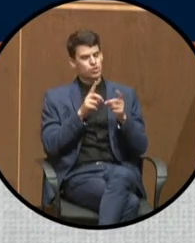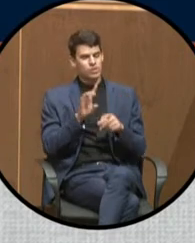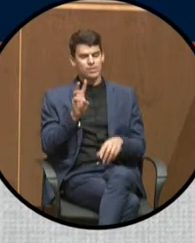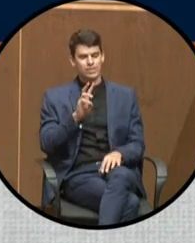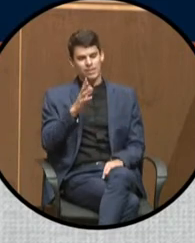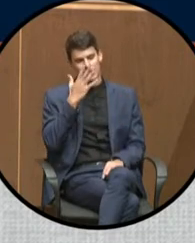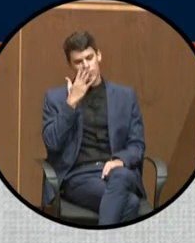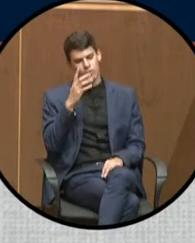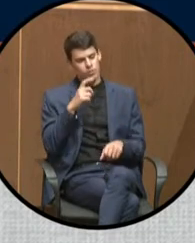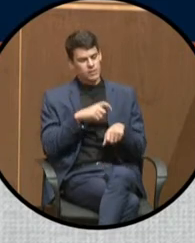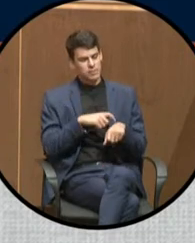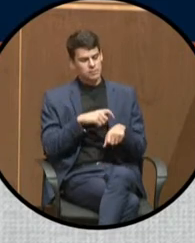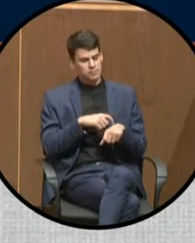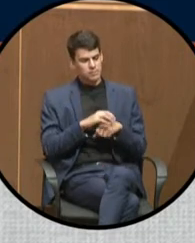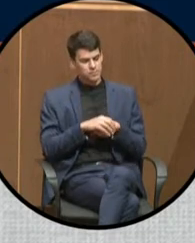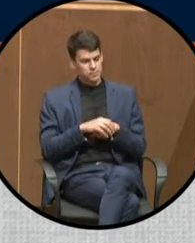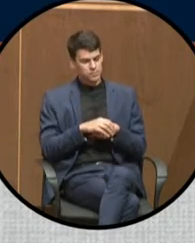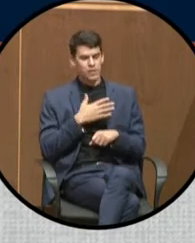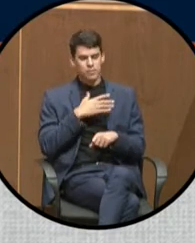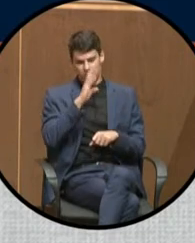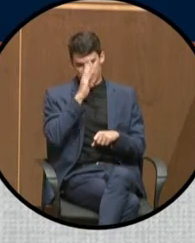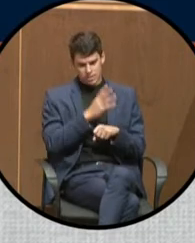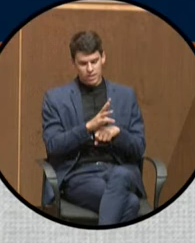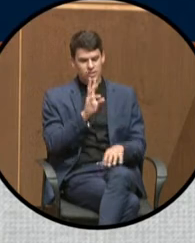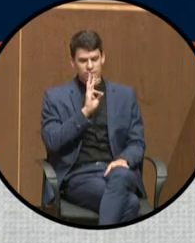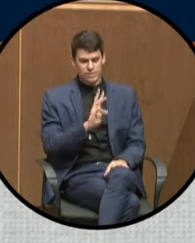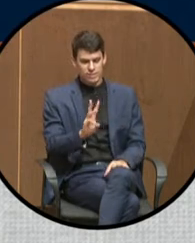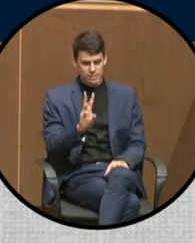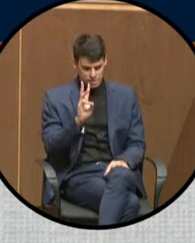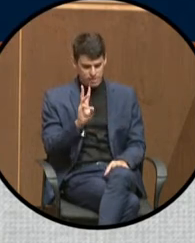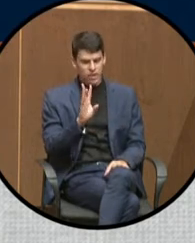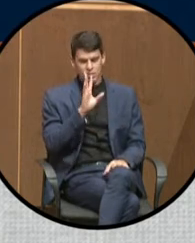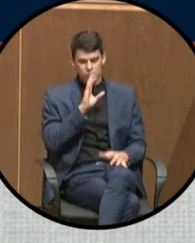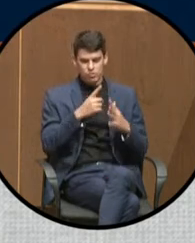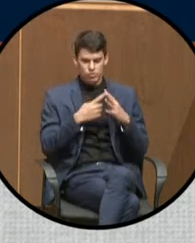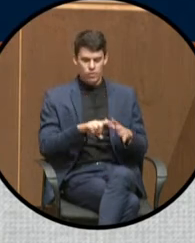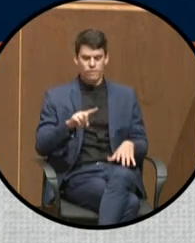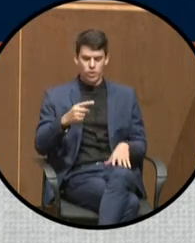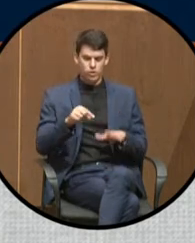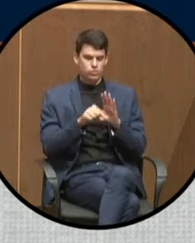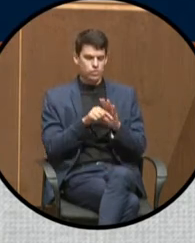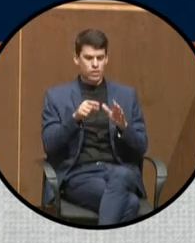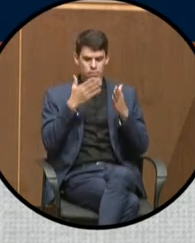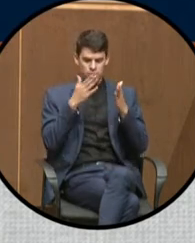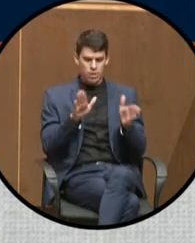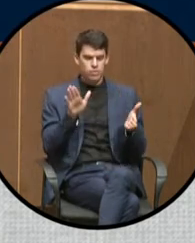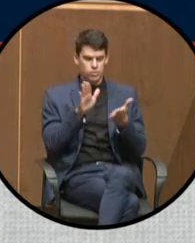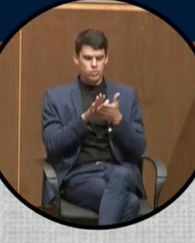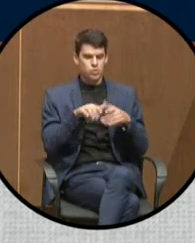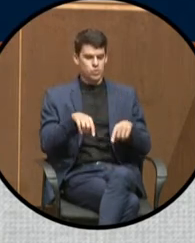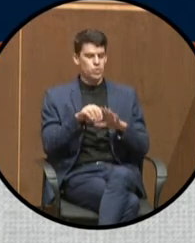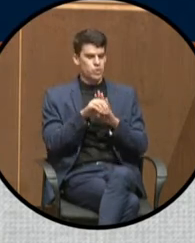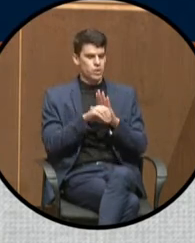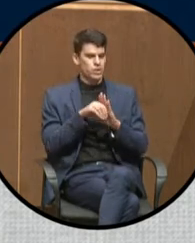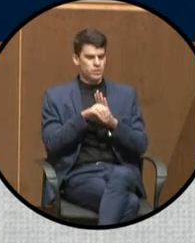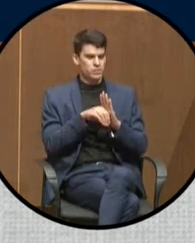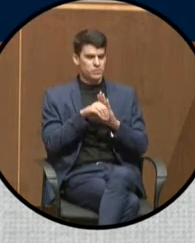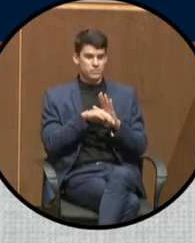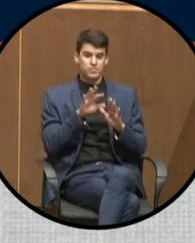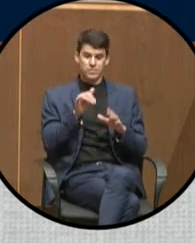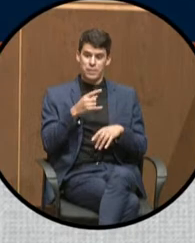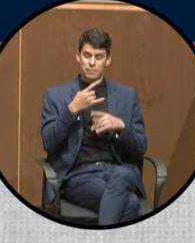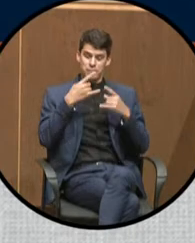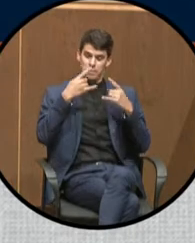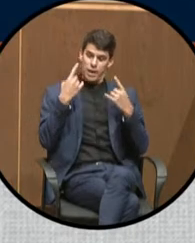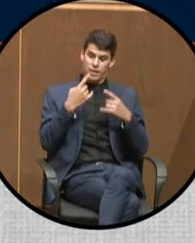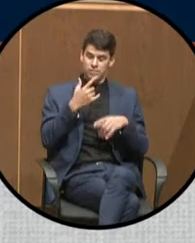you for your time today. My son is 6 years old and will be going into first grade in public school here in Orlando. Making masks